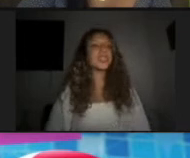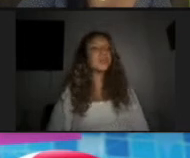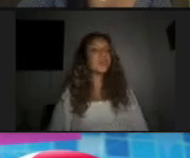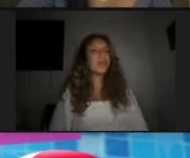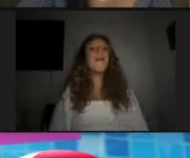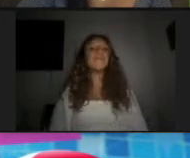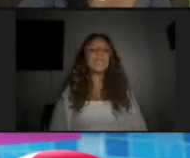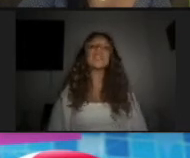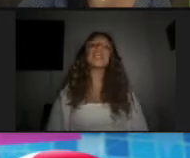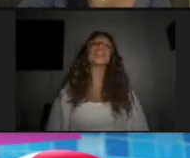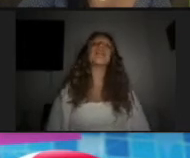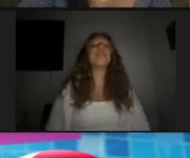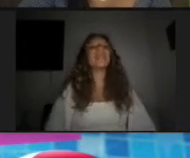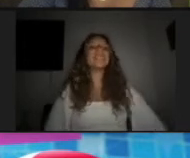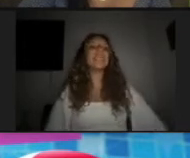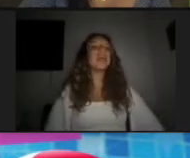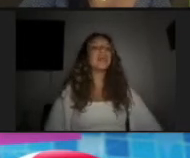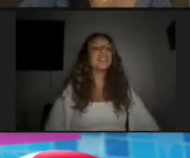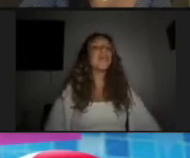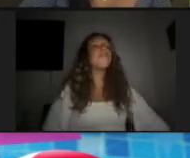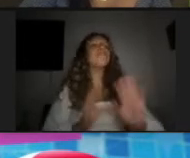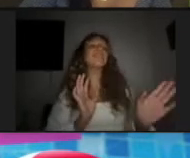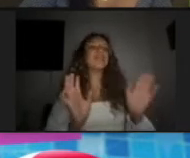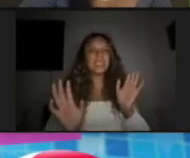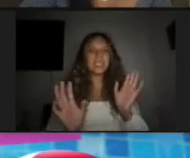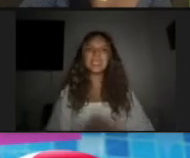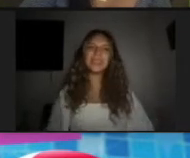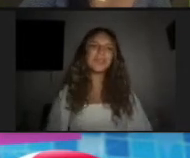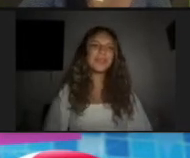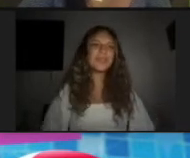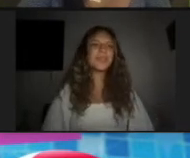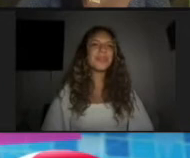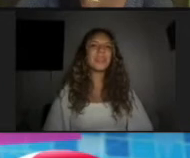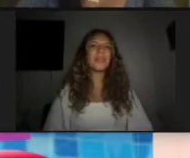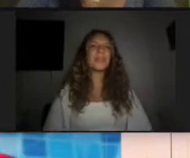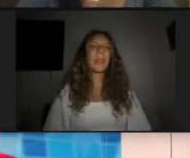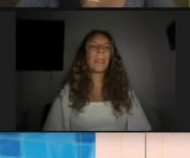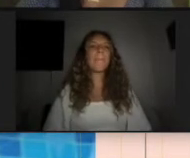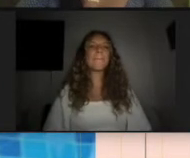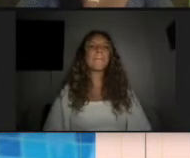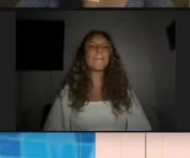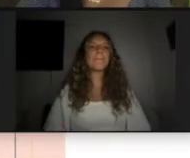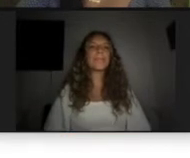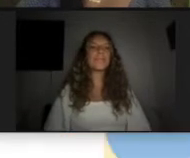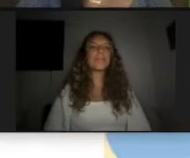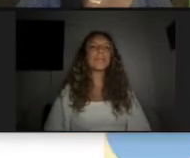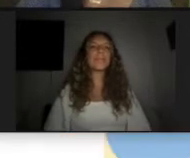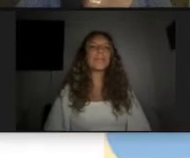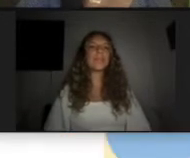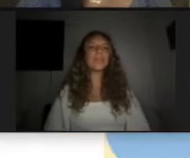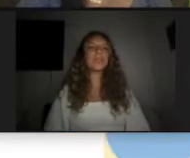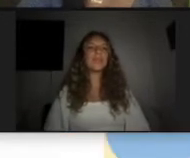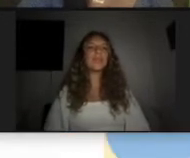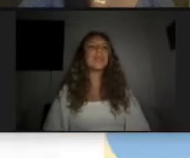questions any support please reach out to your psa counselor ms martinez and now a message from